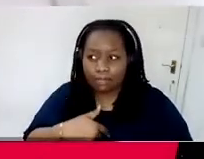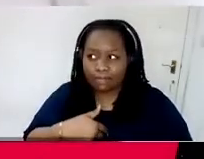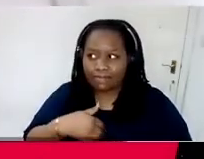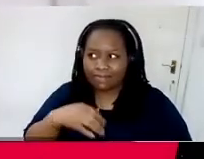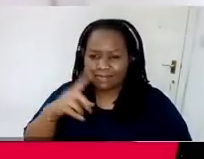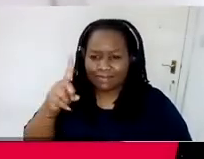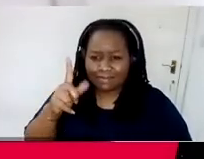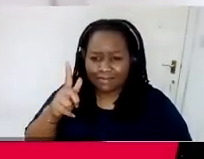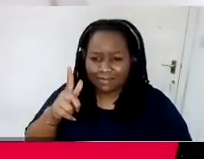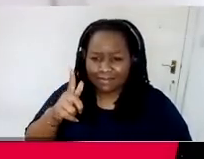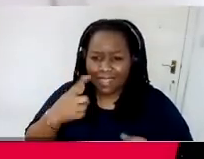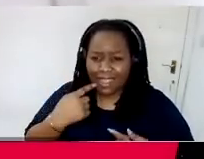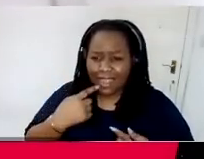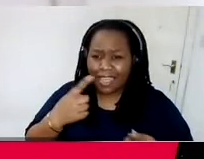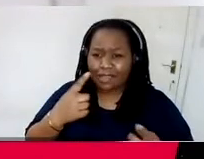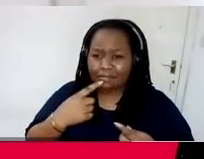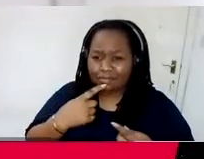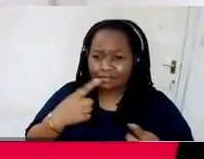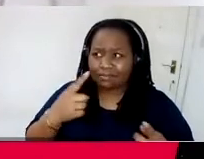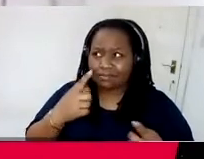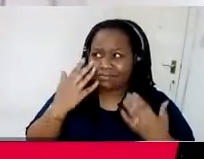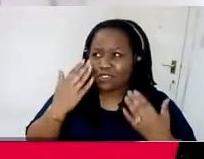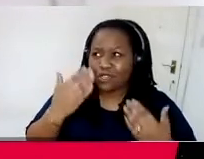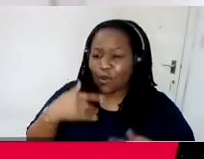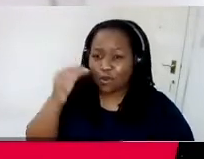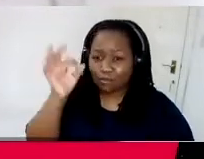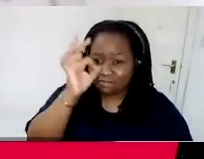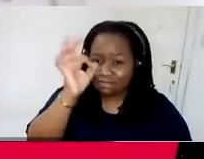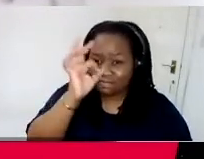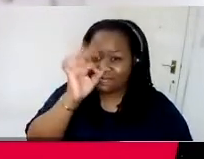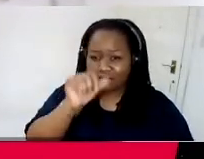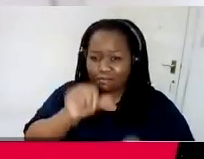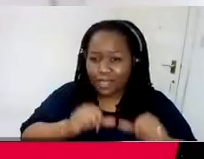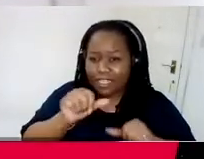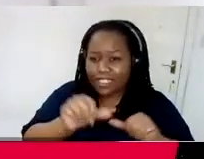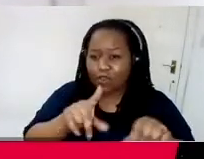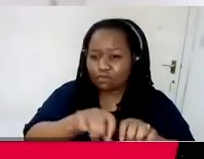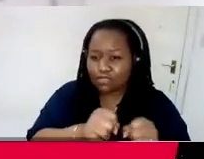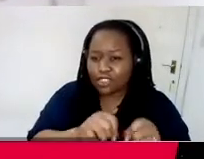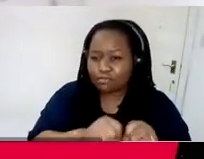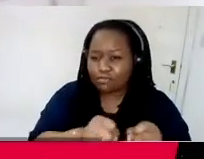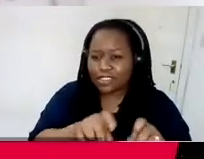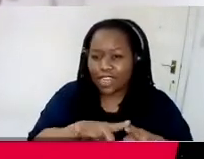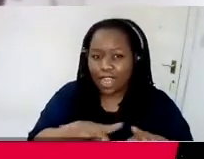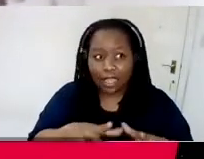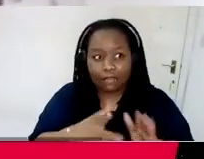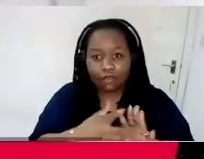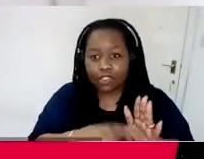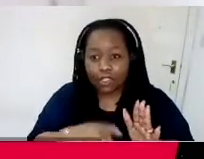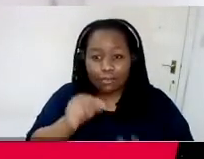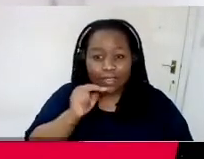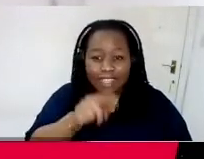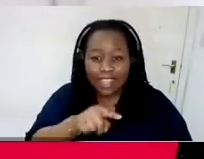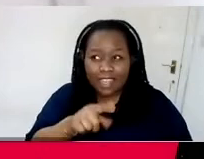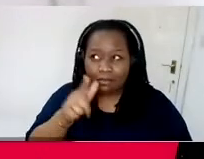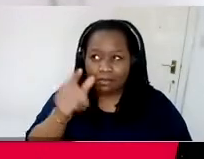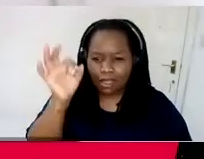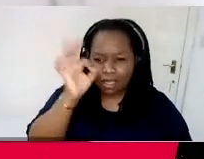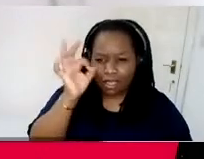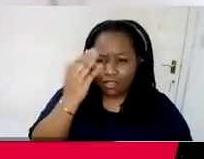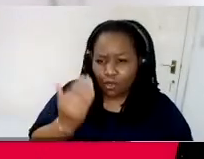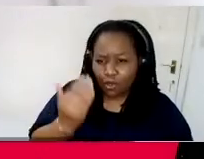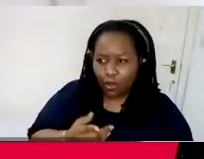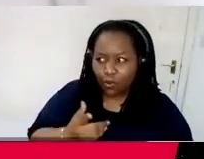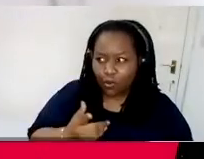not know about patterns of violations in places like Yemen are backed